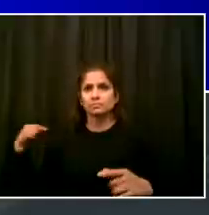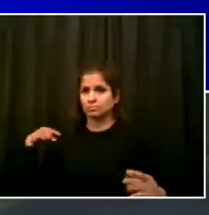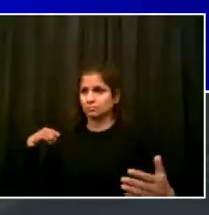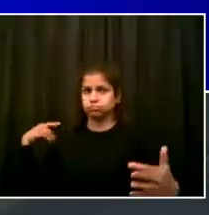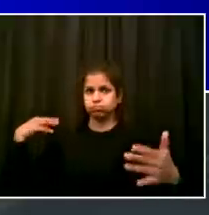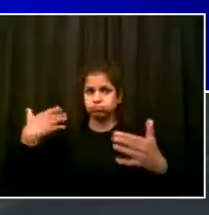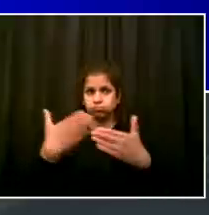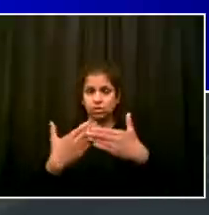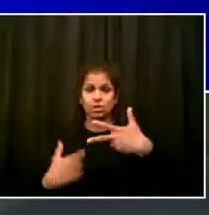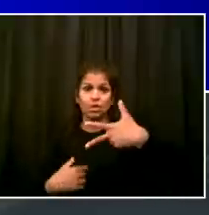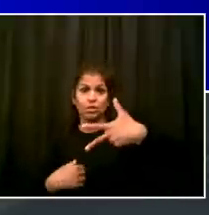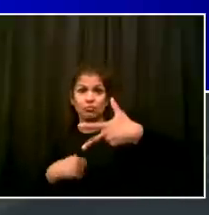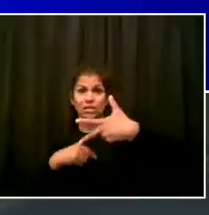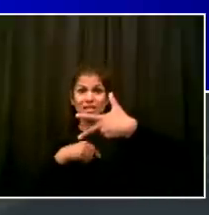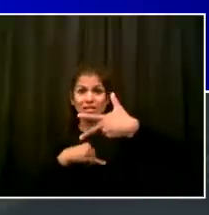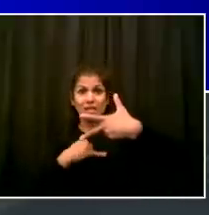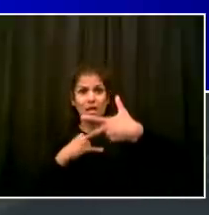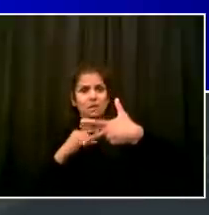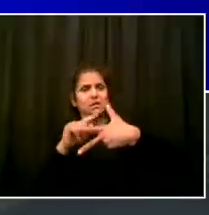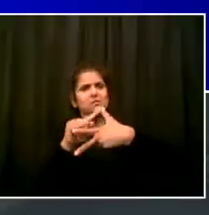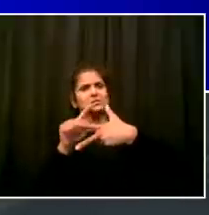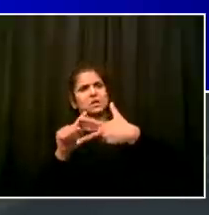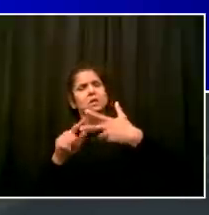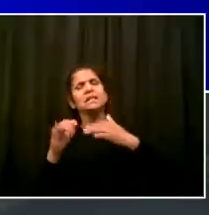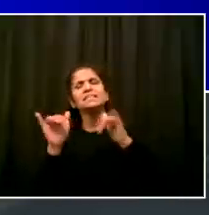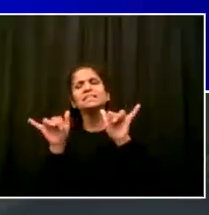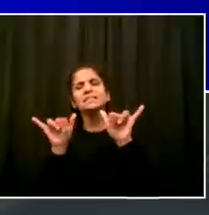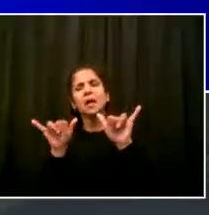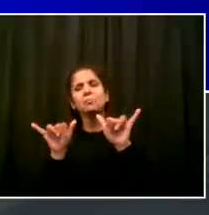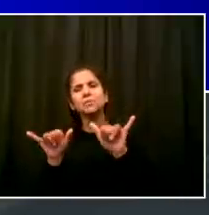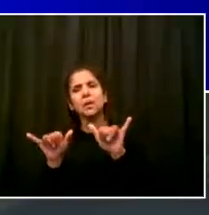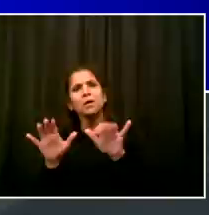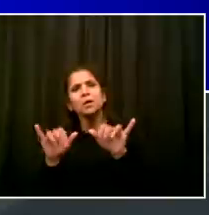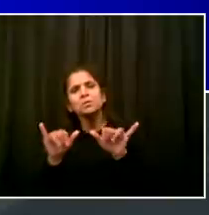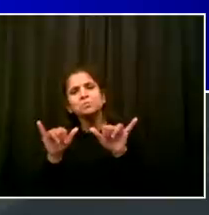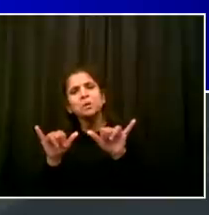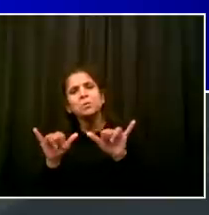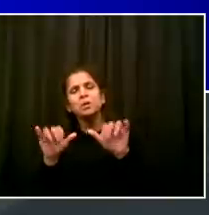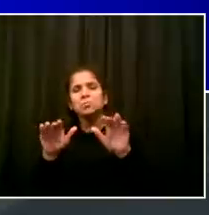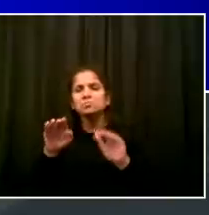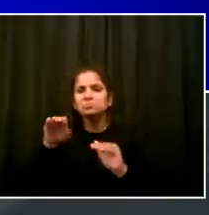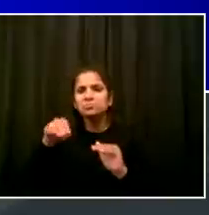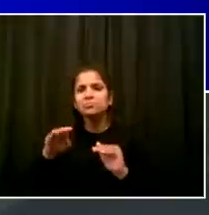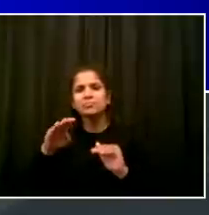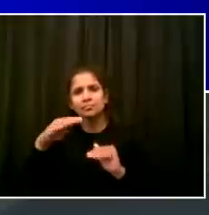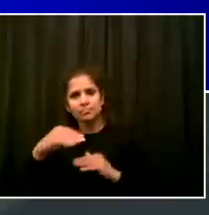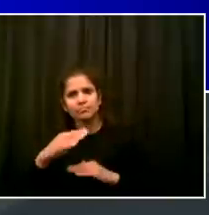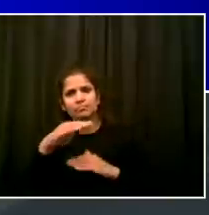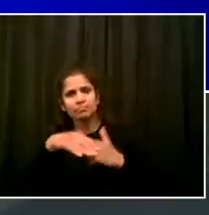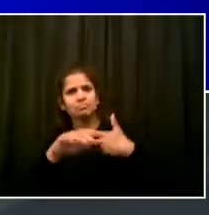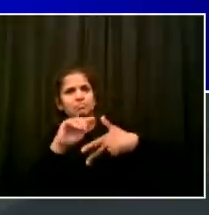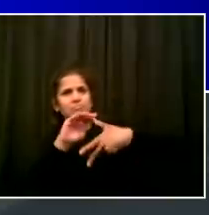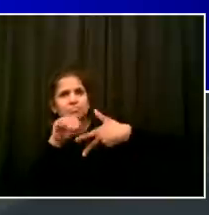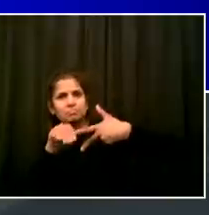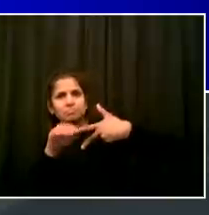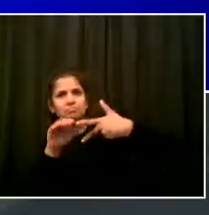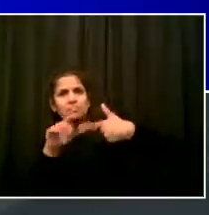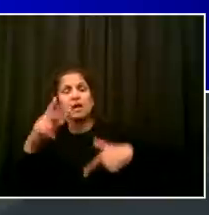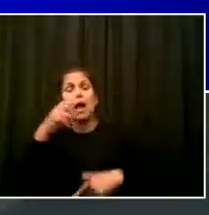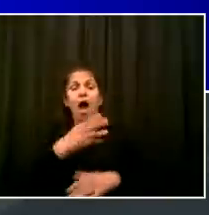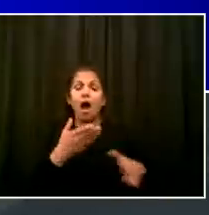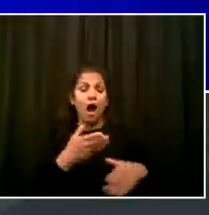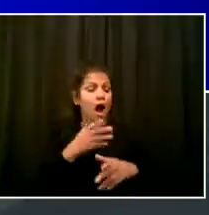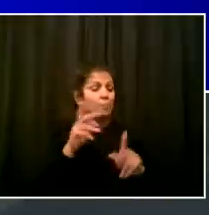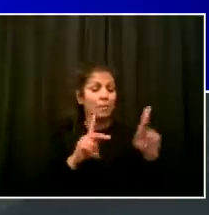people admitted to hospitals for suspected COVID-19. So the threshold is to stay under 200 patients